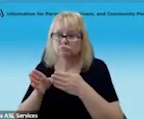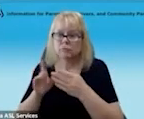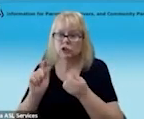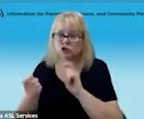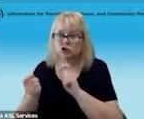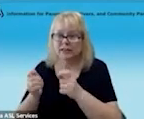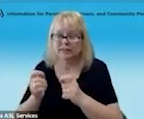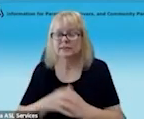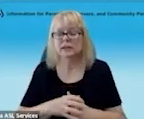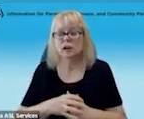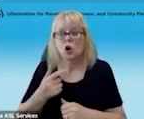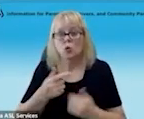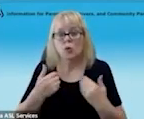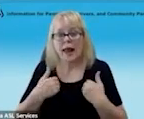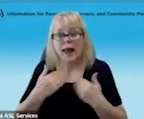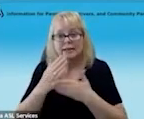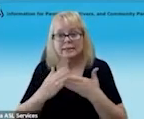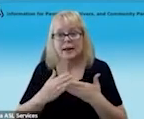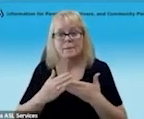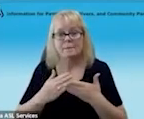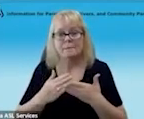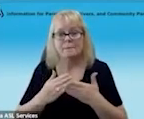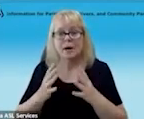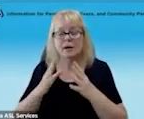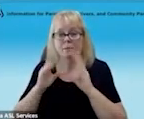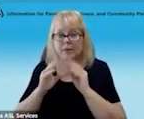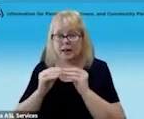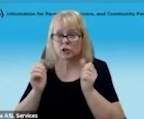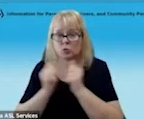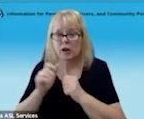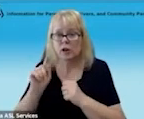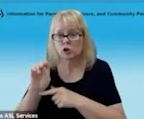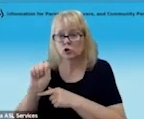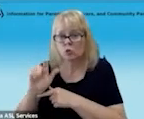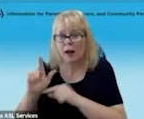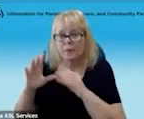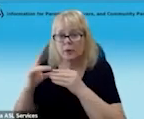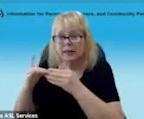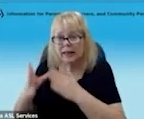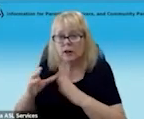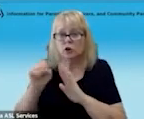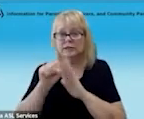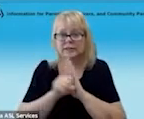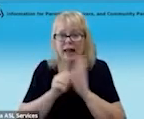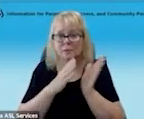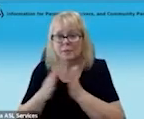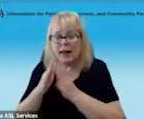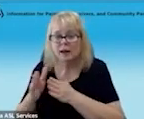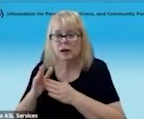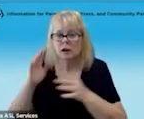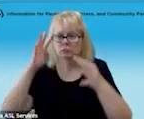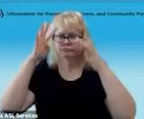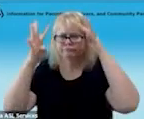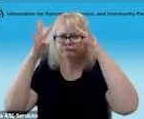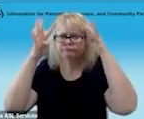sort of background and our background. So we were able to kind of quickly pivot to make some